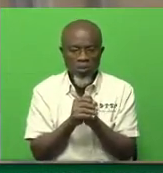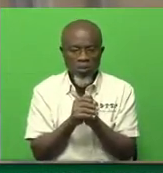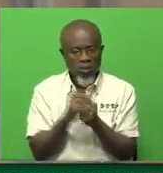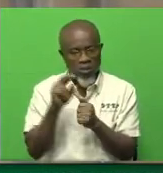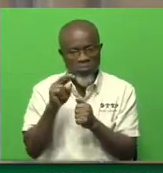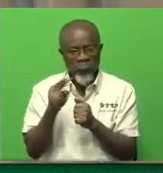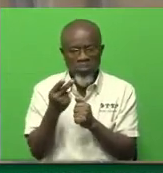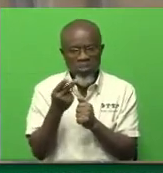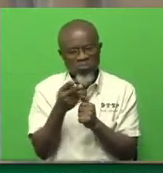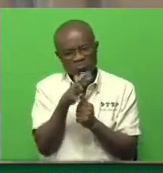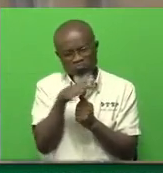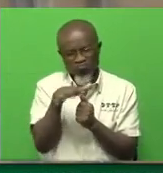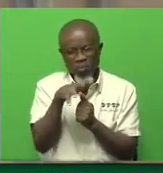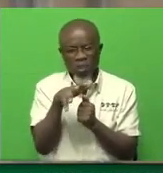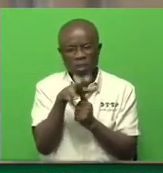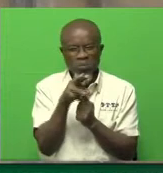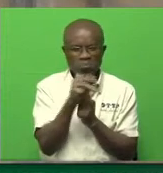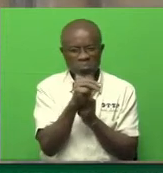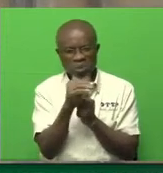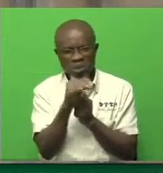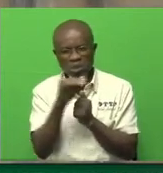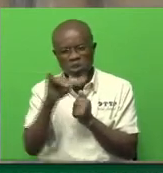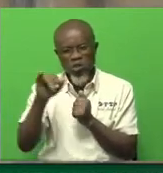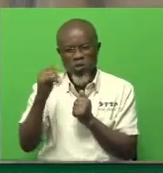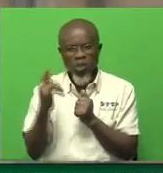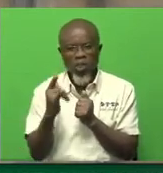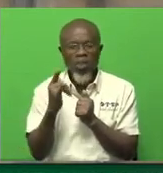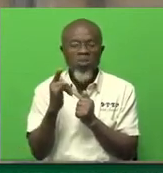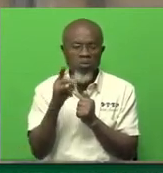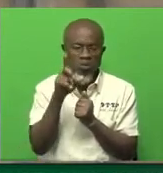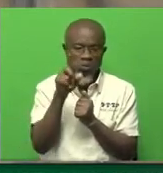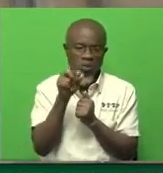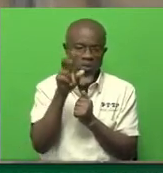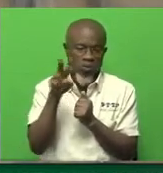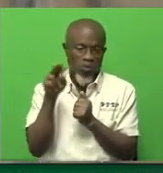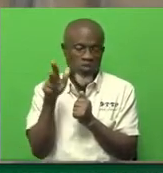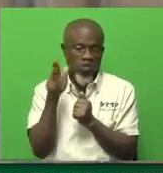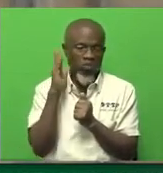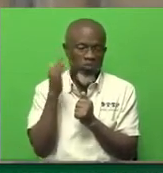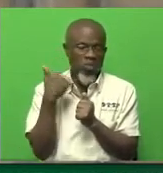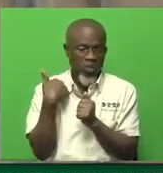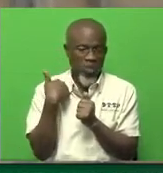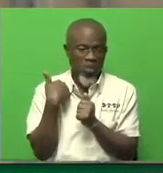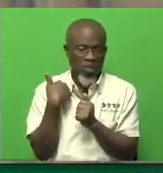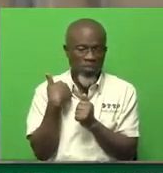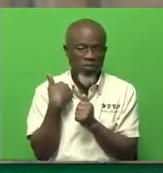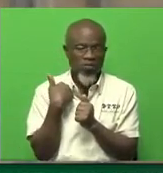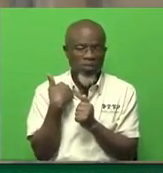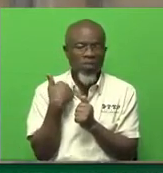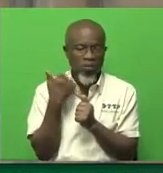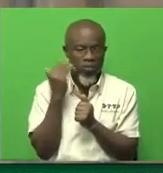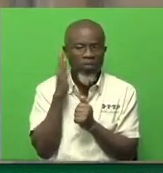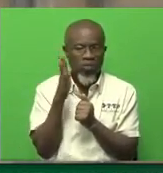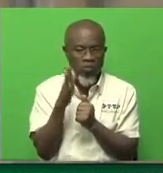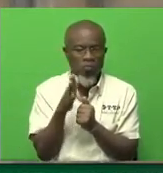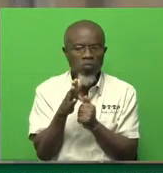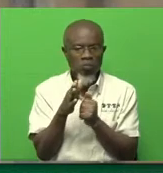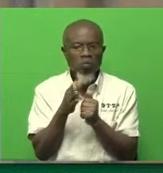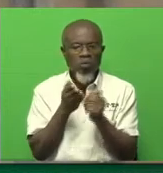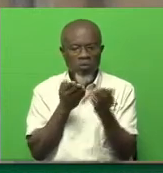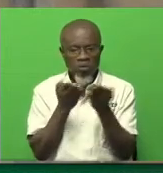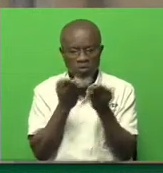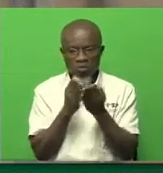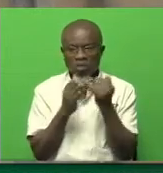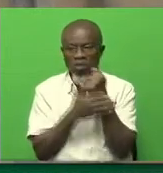agencies on the one roof is something I look forward to as minister of health and will serve this country well in decades to